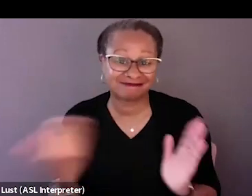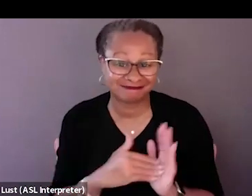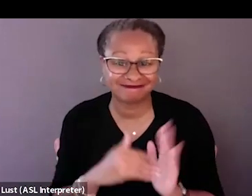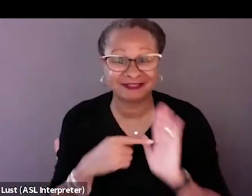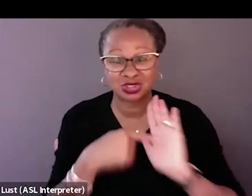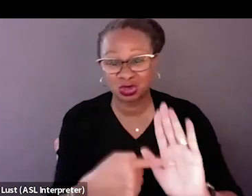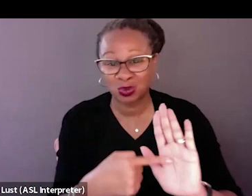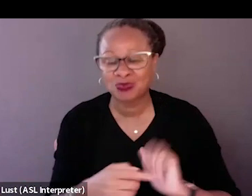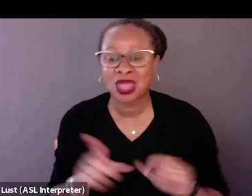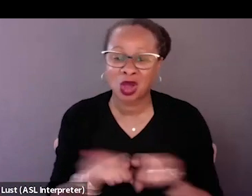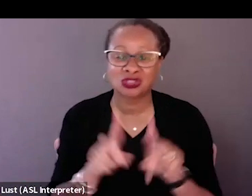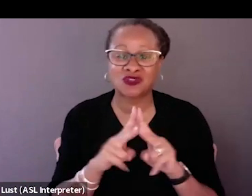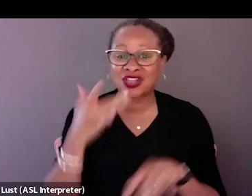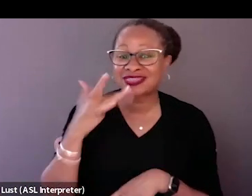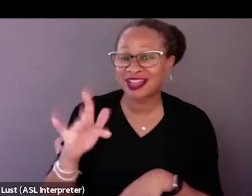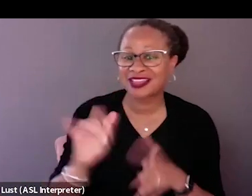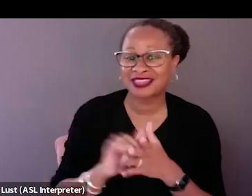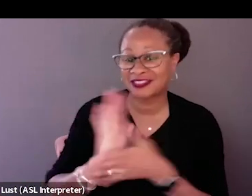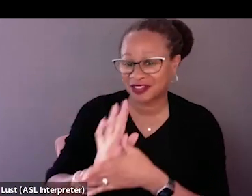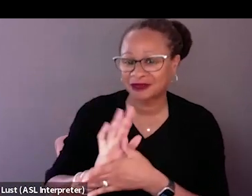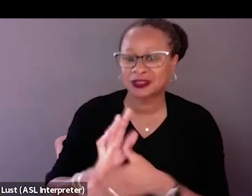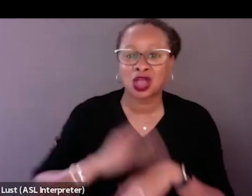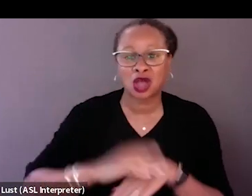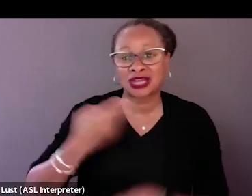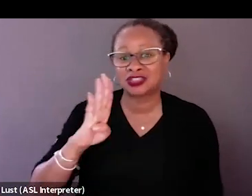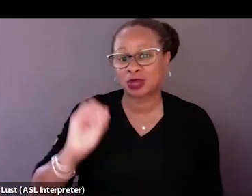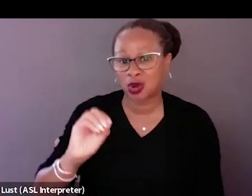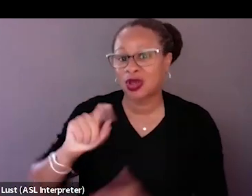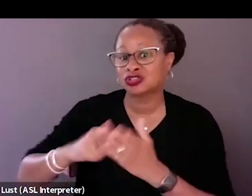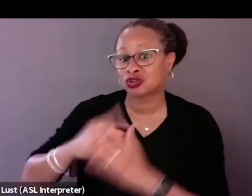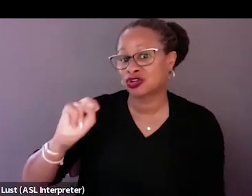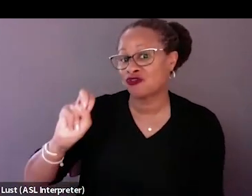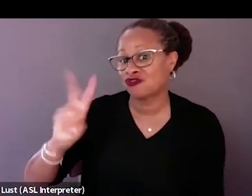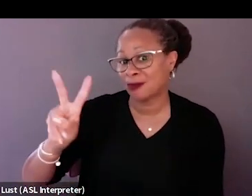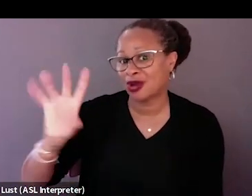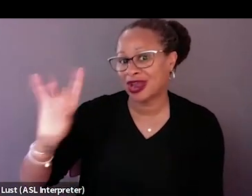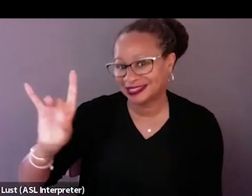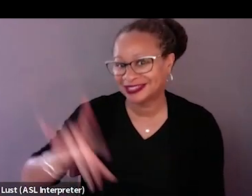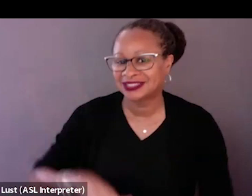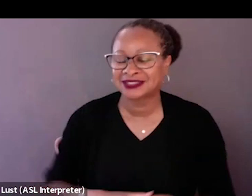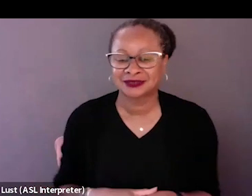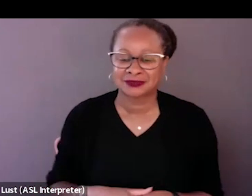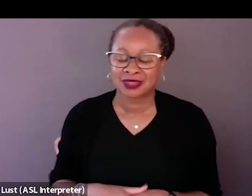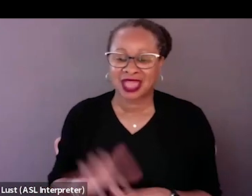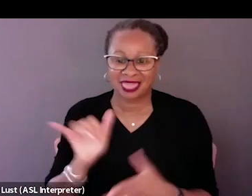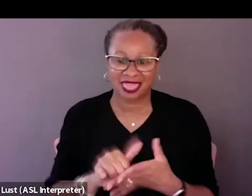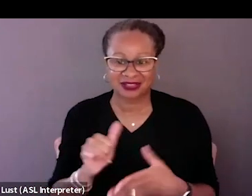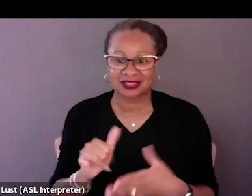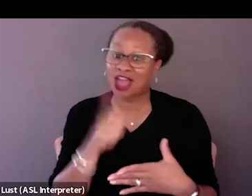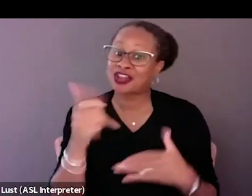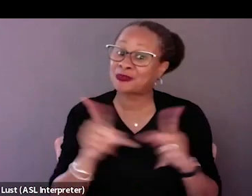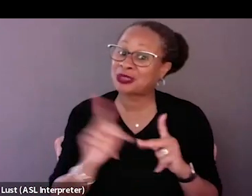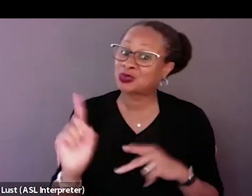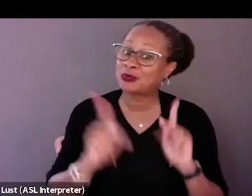But we are also very lucky that the film is on HBO as of November 8th. And so that's another place